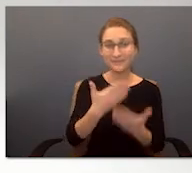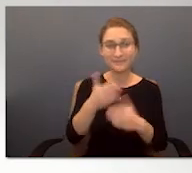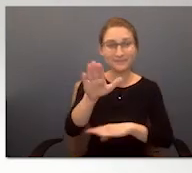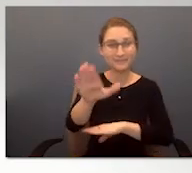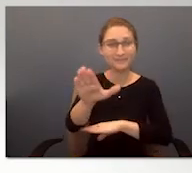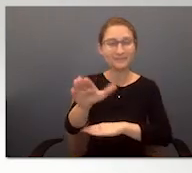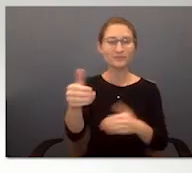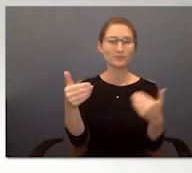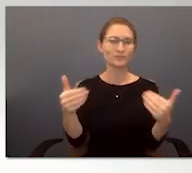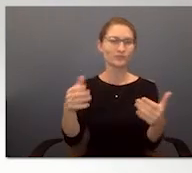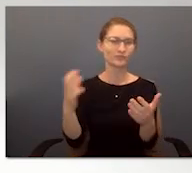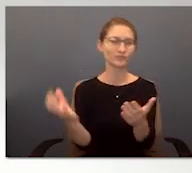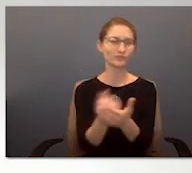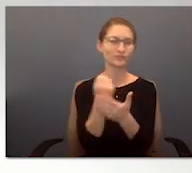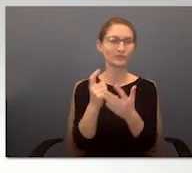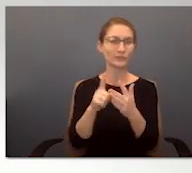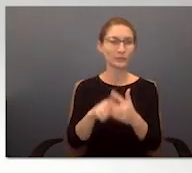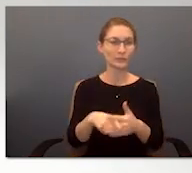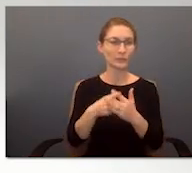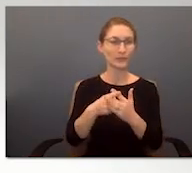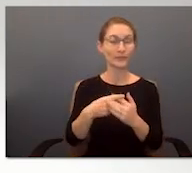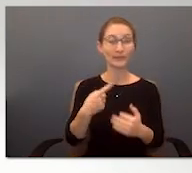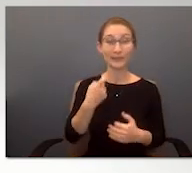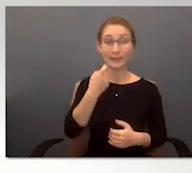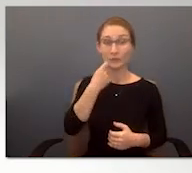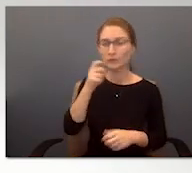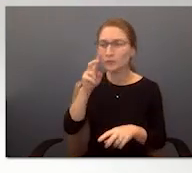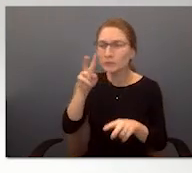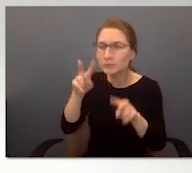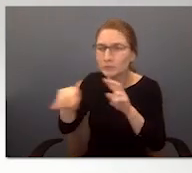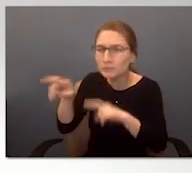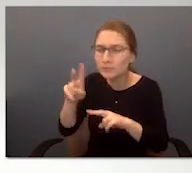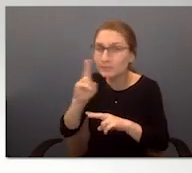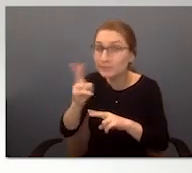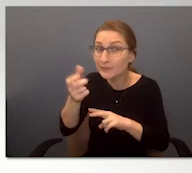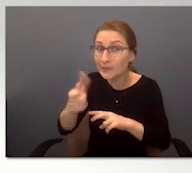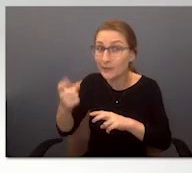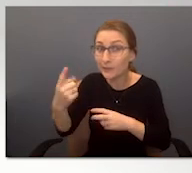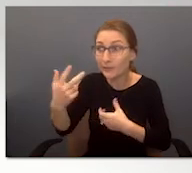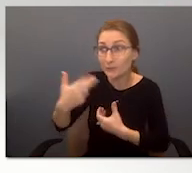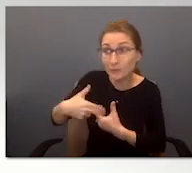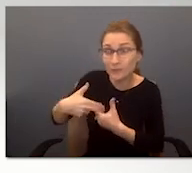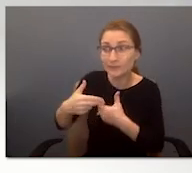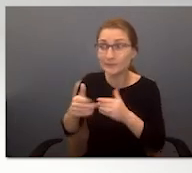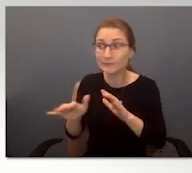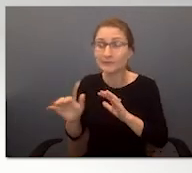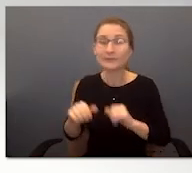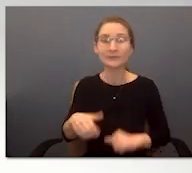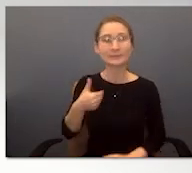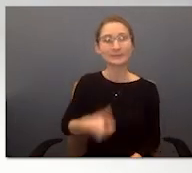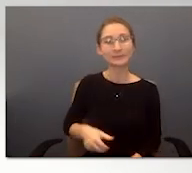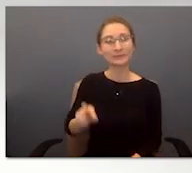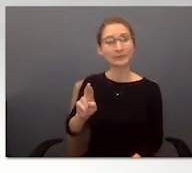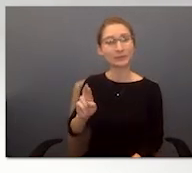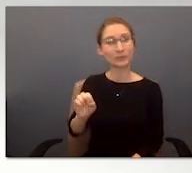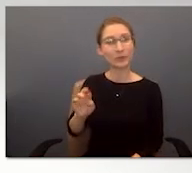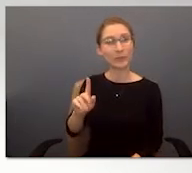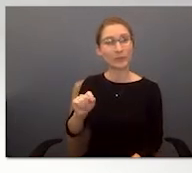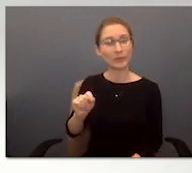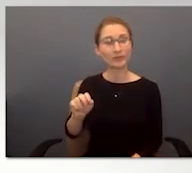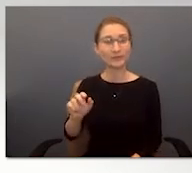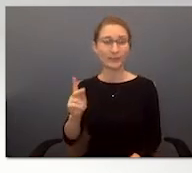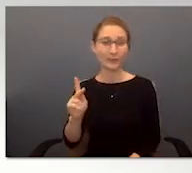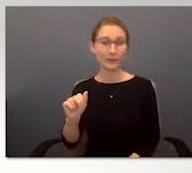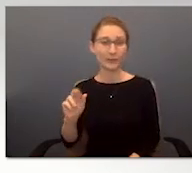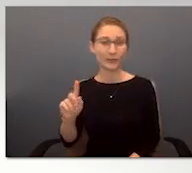Good afternoon, everybody. I think we'll get started. I just went out there and looked. I don't think anybody's coming right now. I'm Robert Karch. It's very nice to